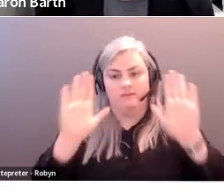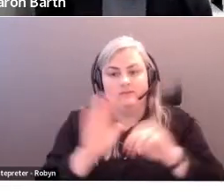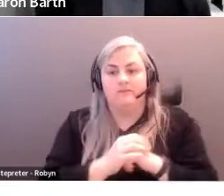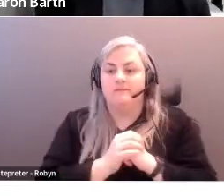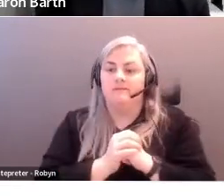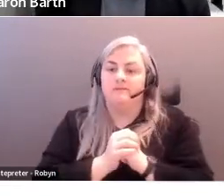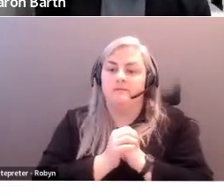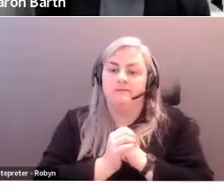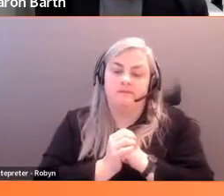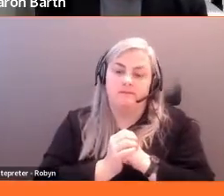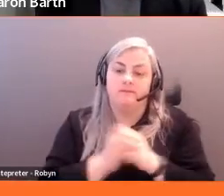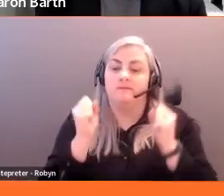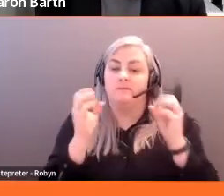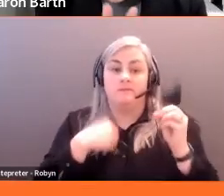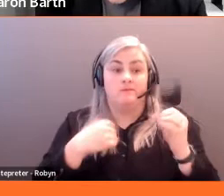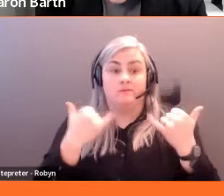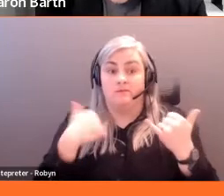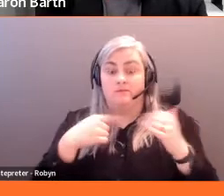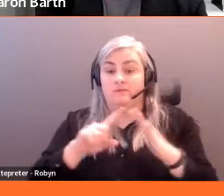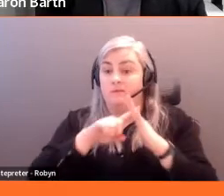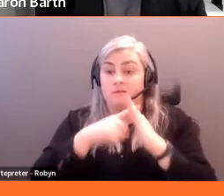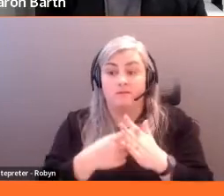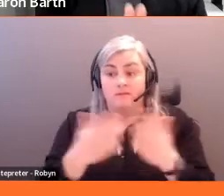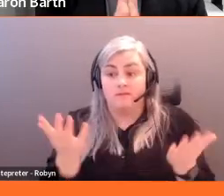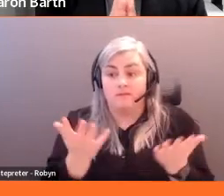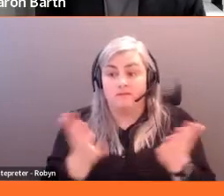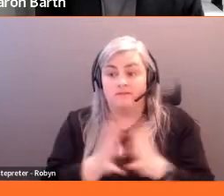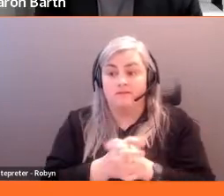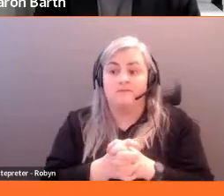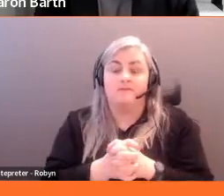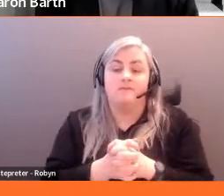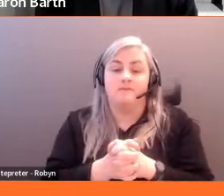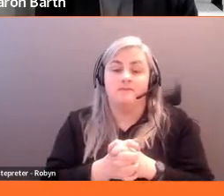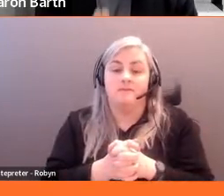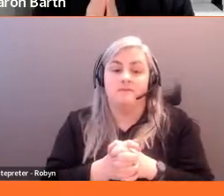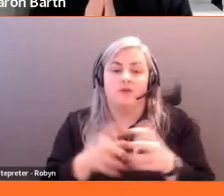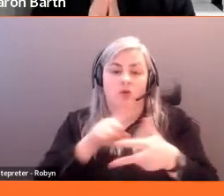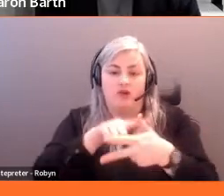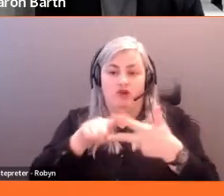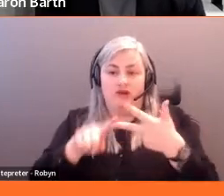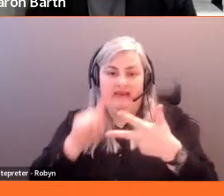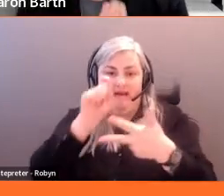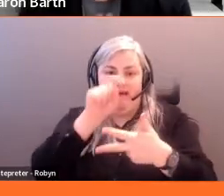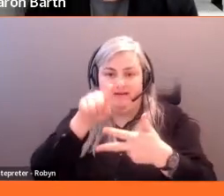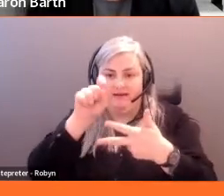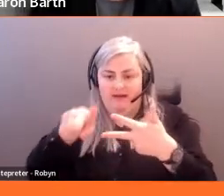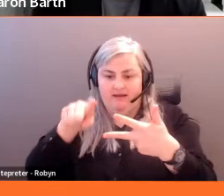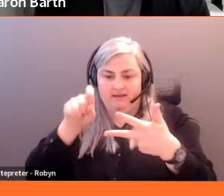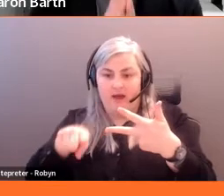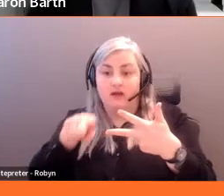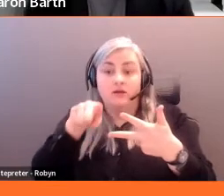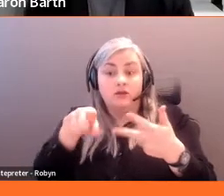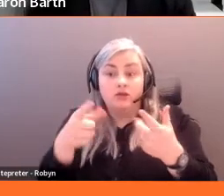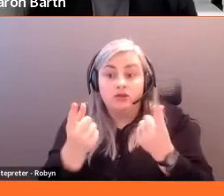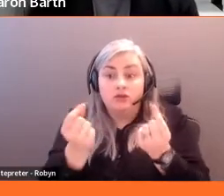so I'm going to start today. I'm going to give you, I'm going to ask you 3 questions, and I want you to write down the answer